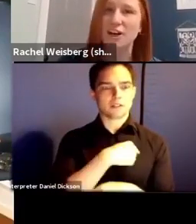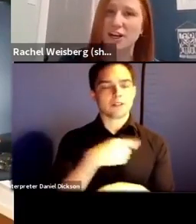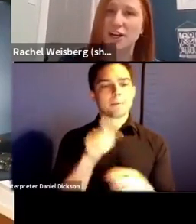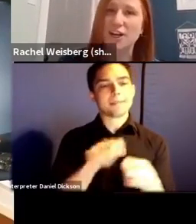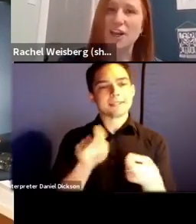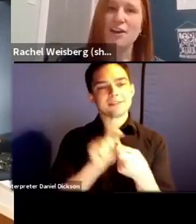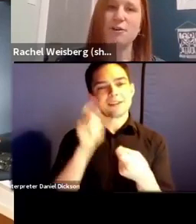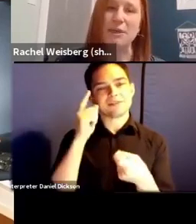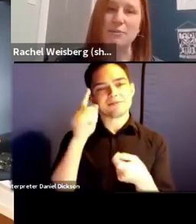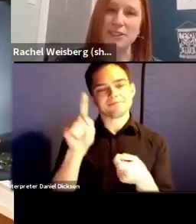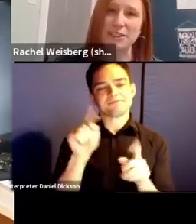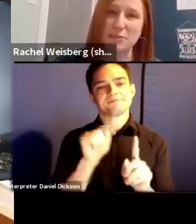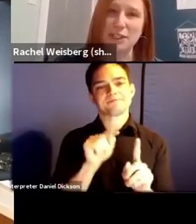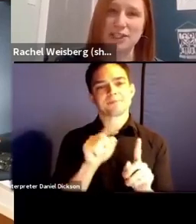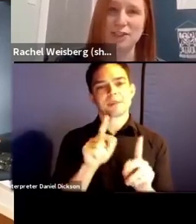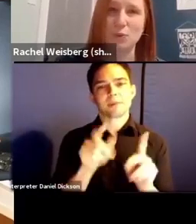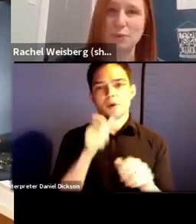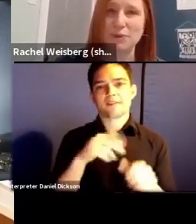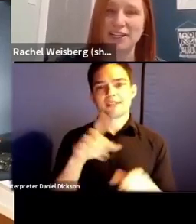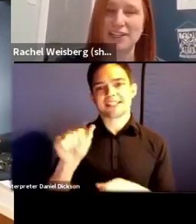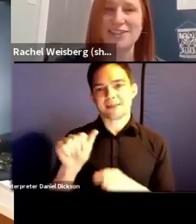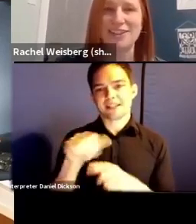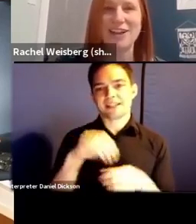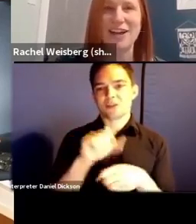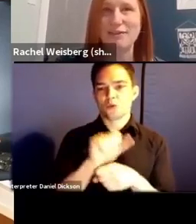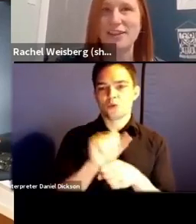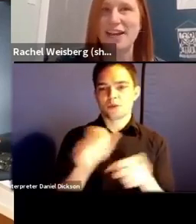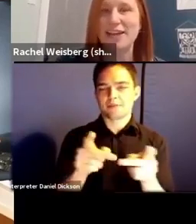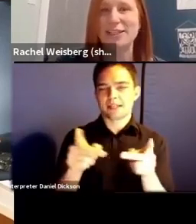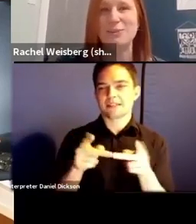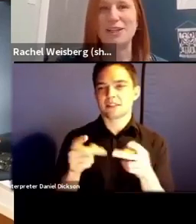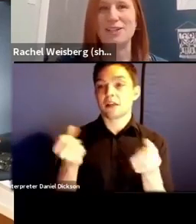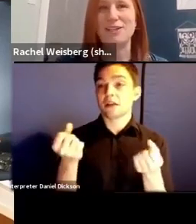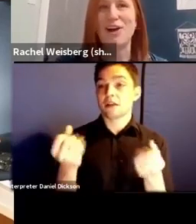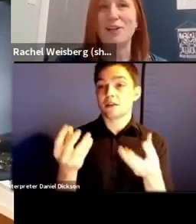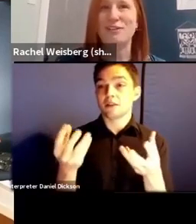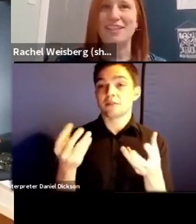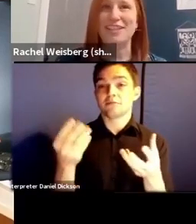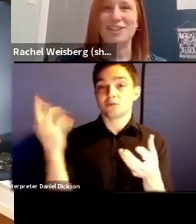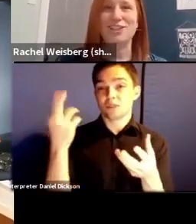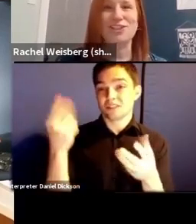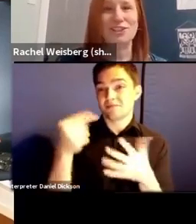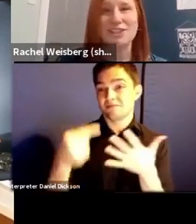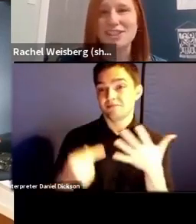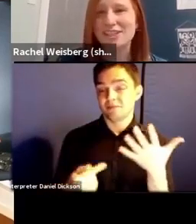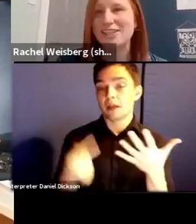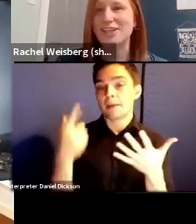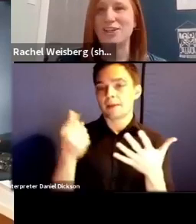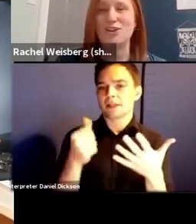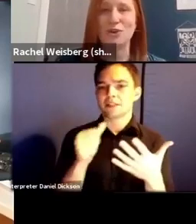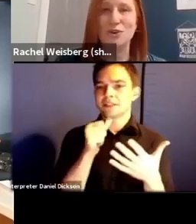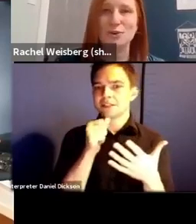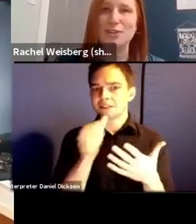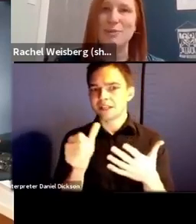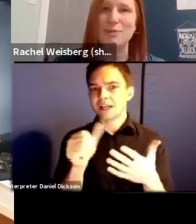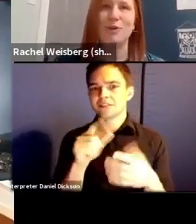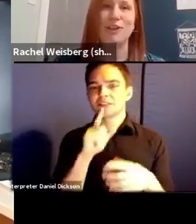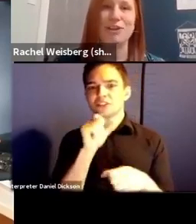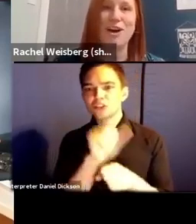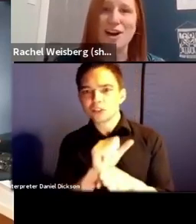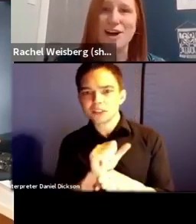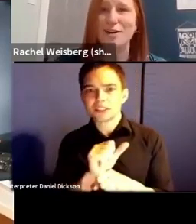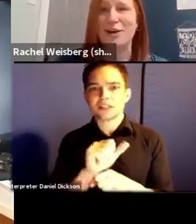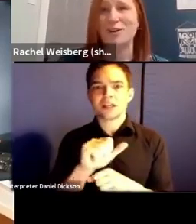particularly hard for people with disabilities in the workplace. A lot of that is because of all of these uncertainties and unknowns